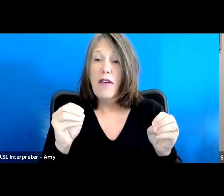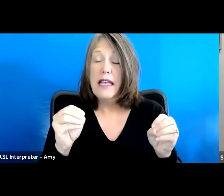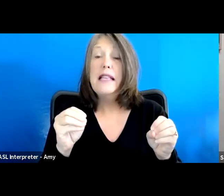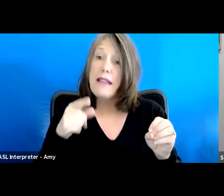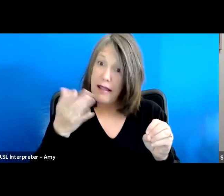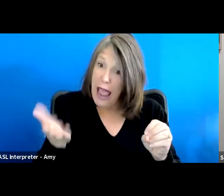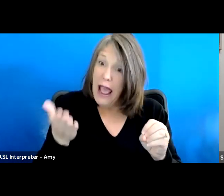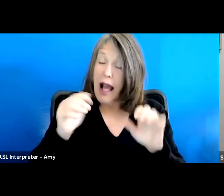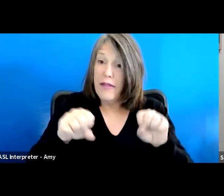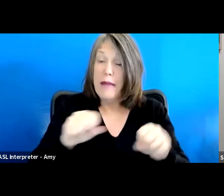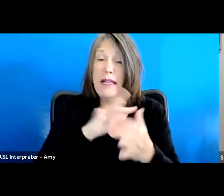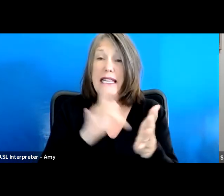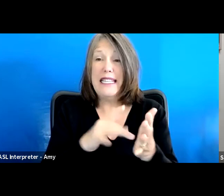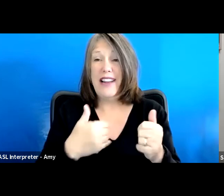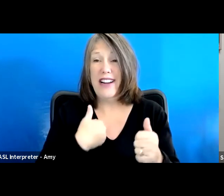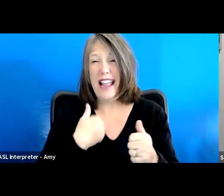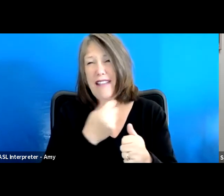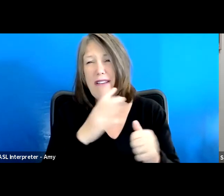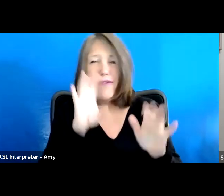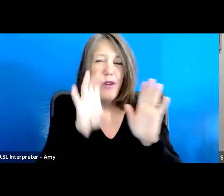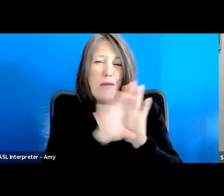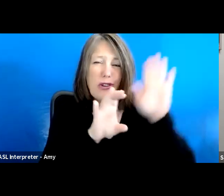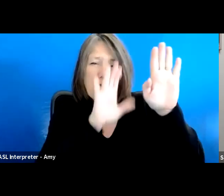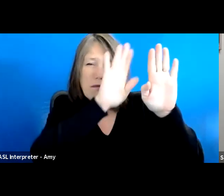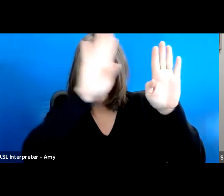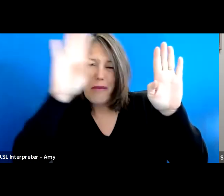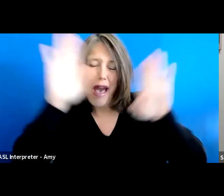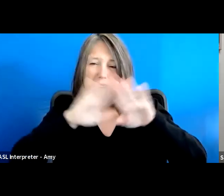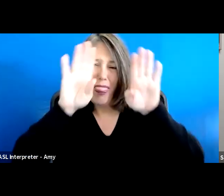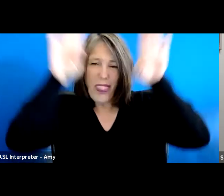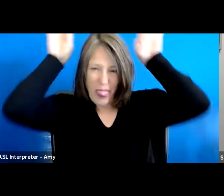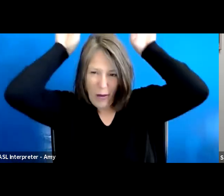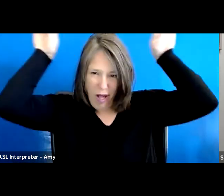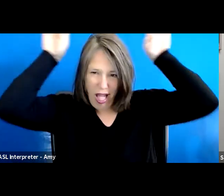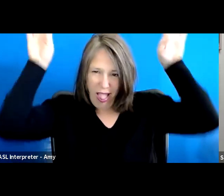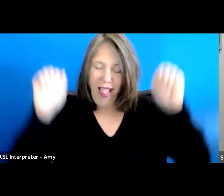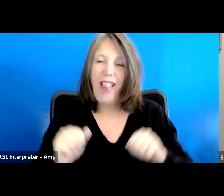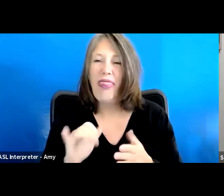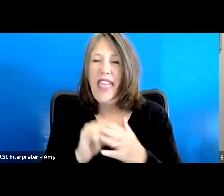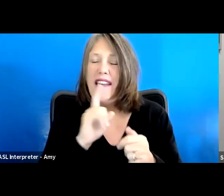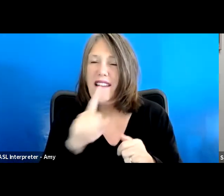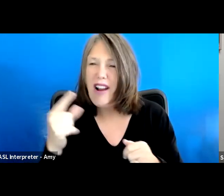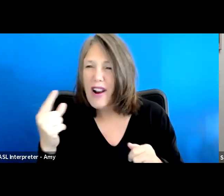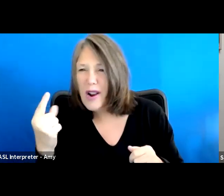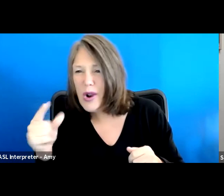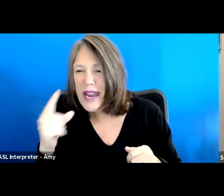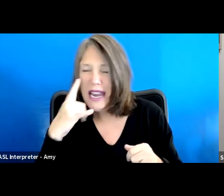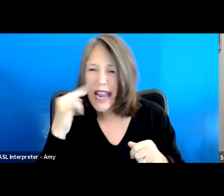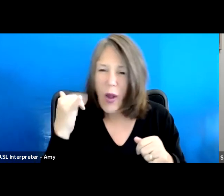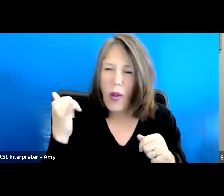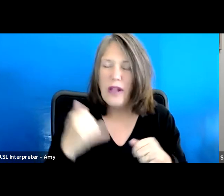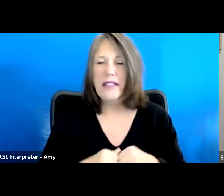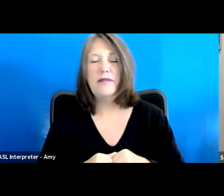Ability Center, and I have a few pictures hanging on my wall in the background that are green and gold in